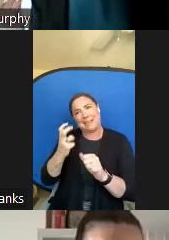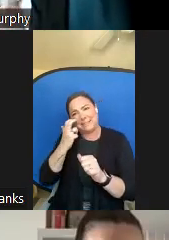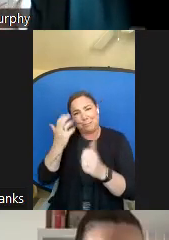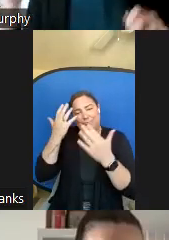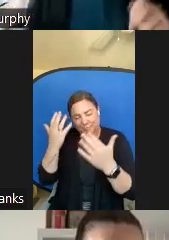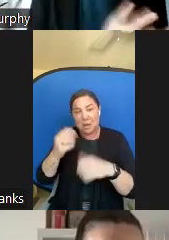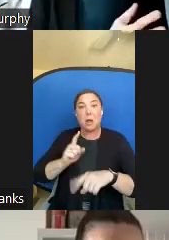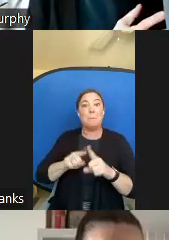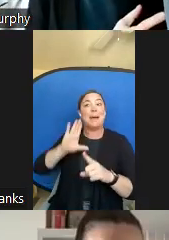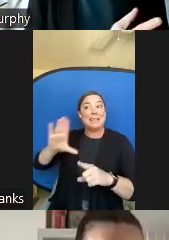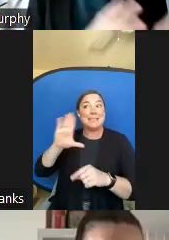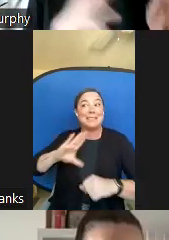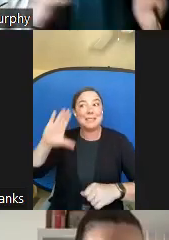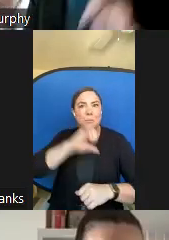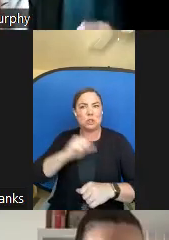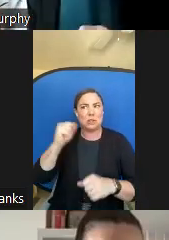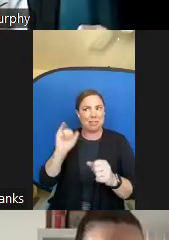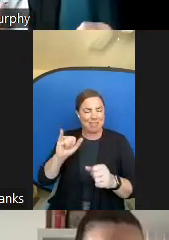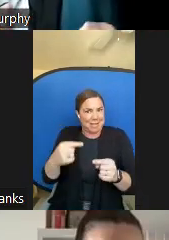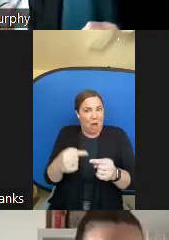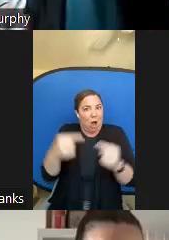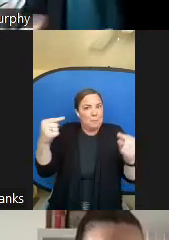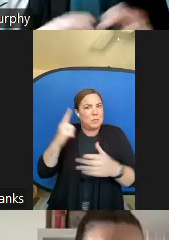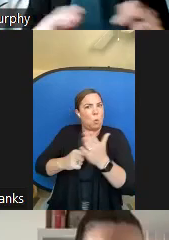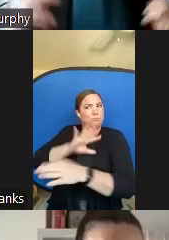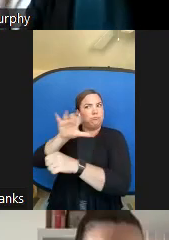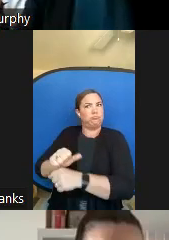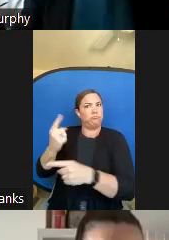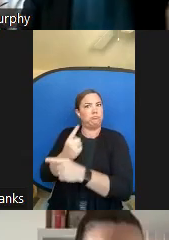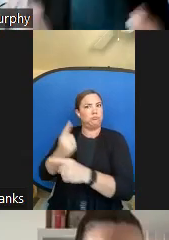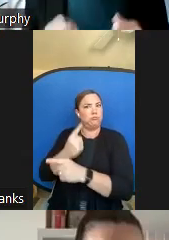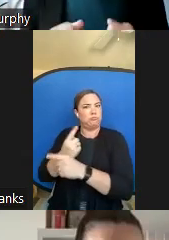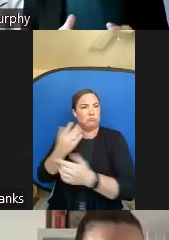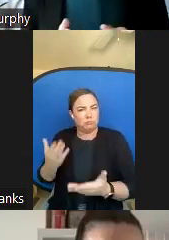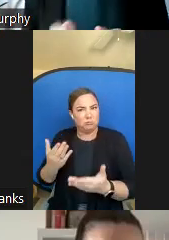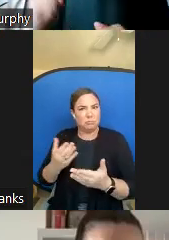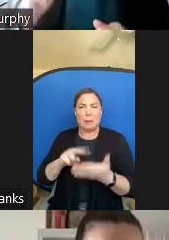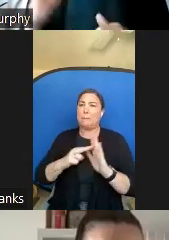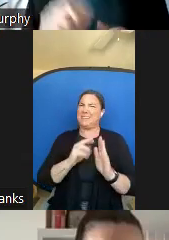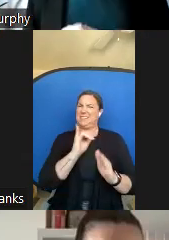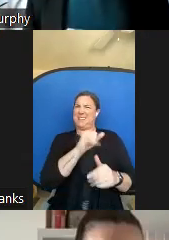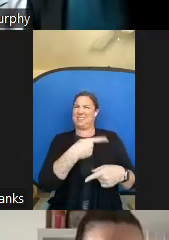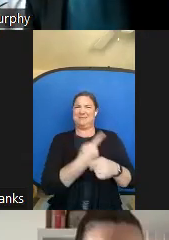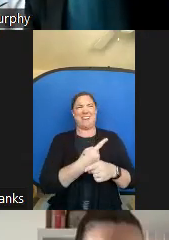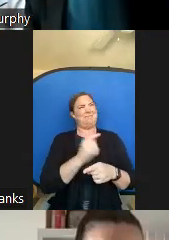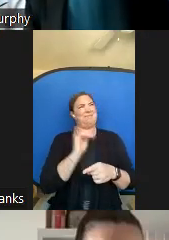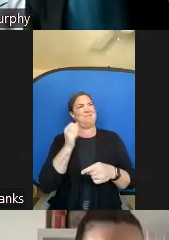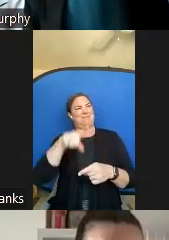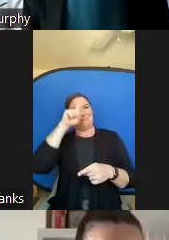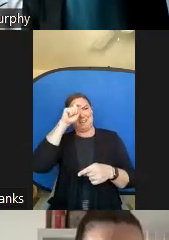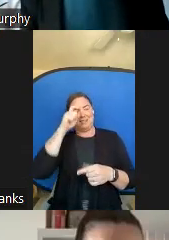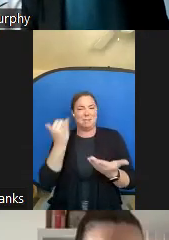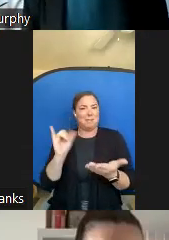opposite scenario, hand kneading bread and foot treading earth, was somehow a correct way of doing things may be more indicative